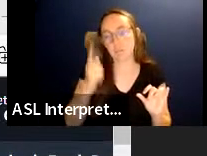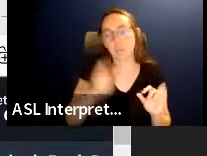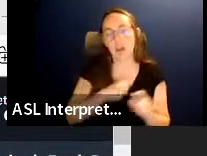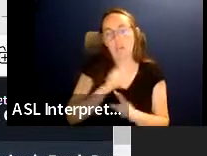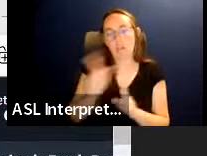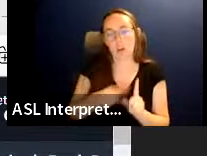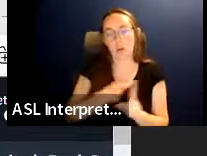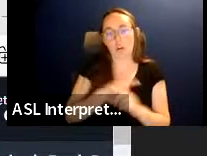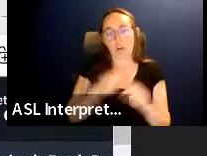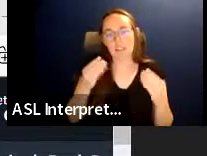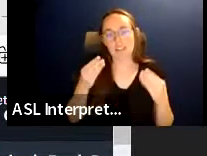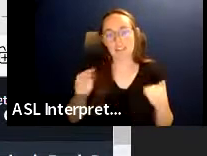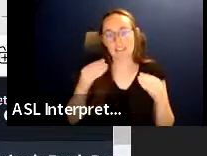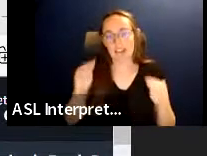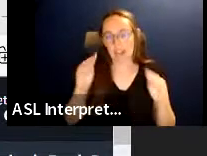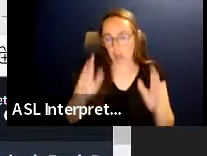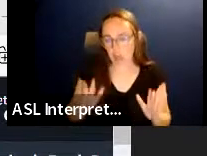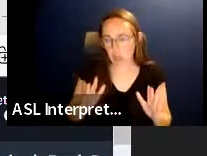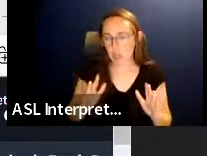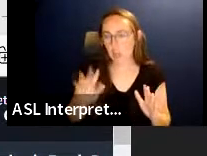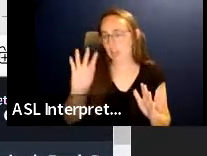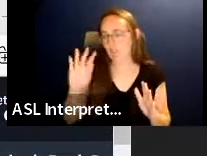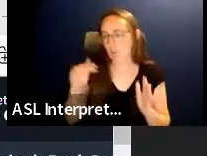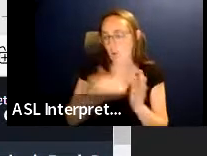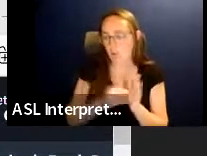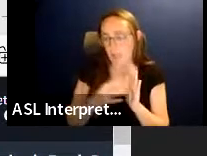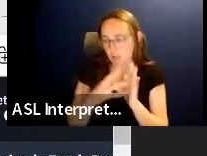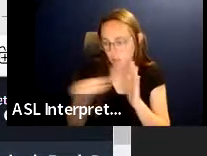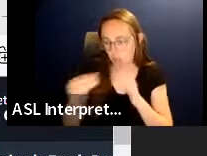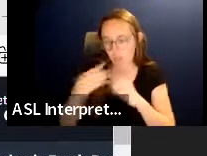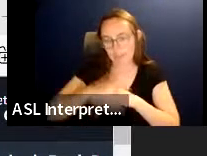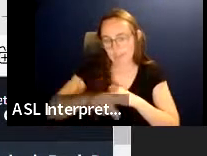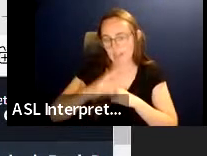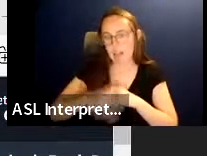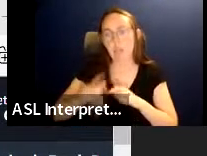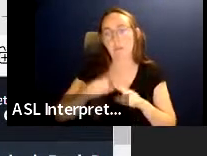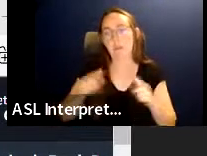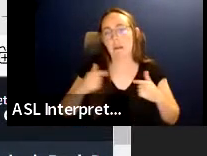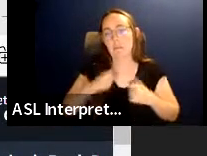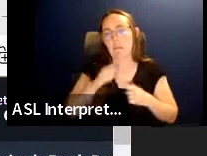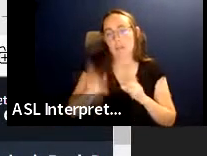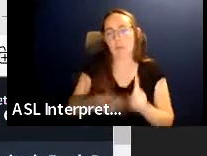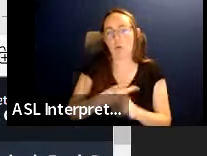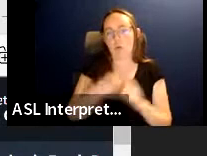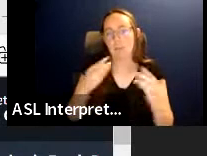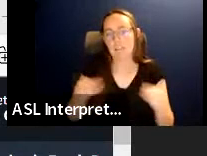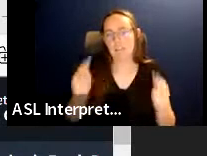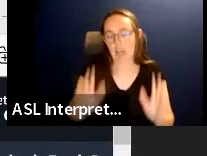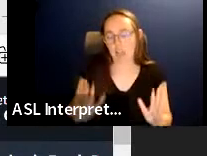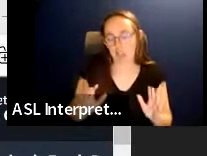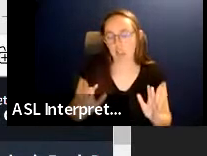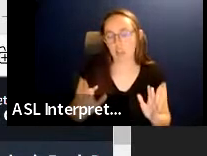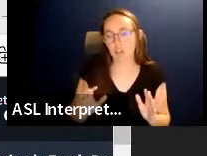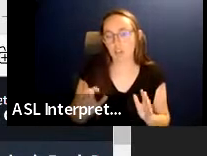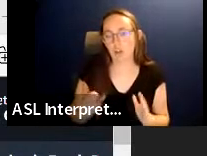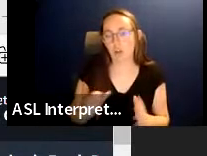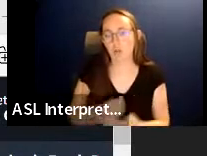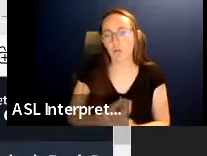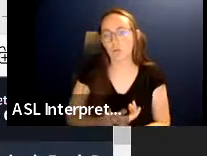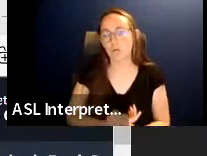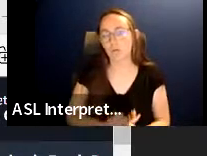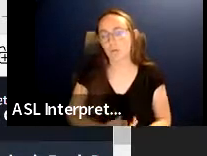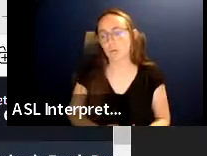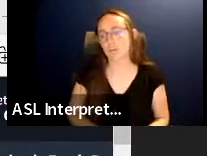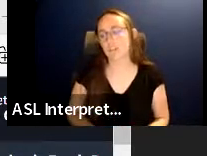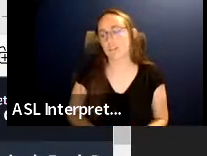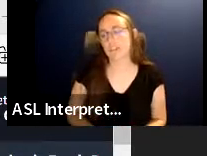seller that sells this book. We have, there's 4,000 copies available. Got it. Yeah. So it's not, yeah.